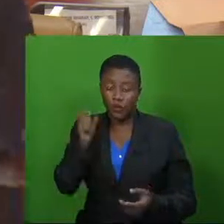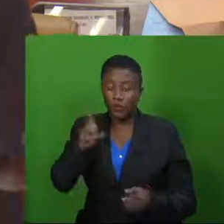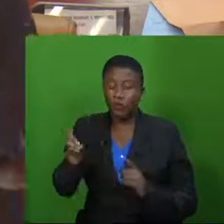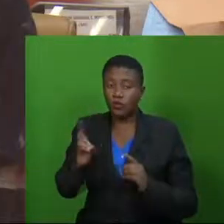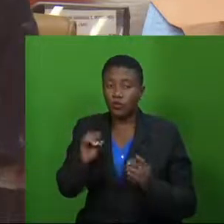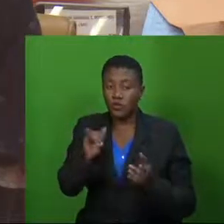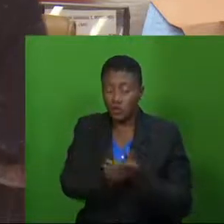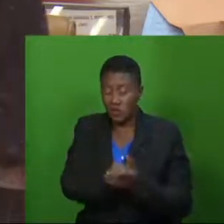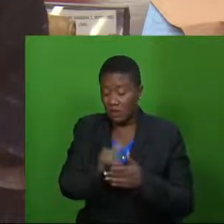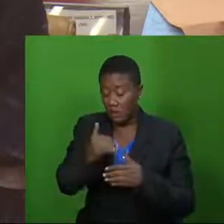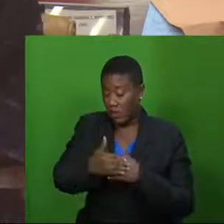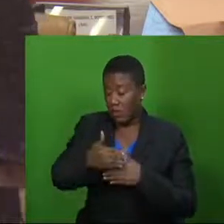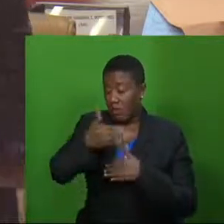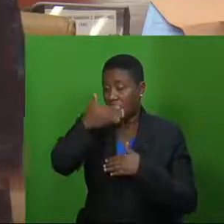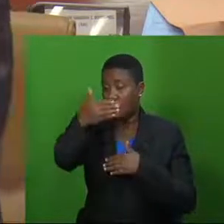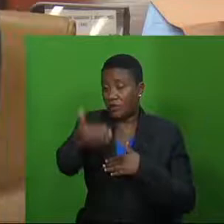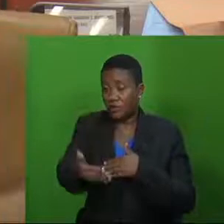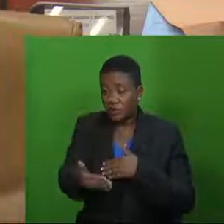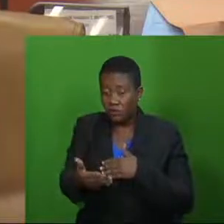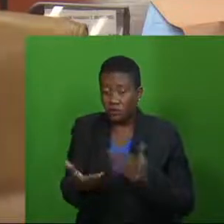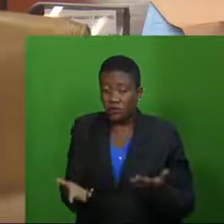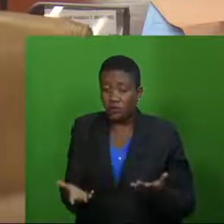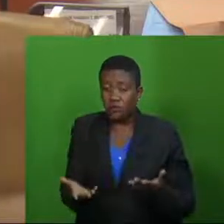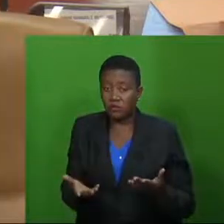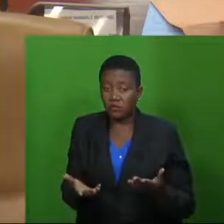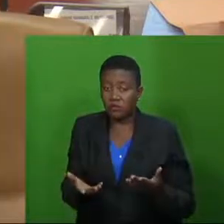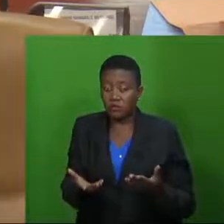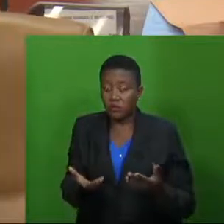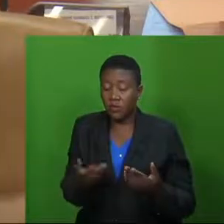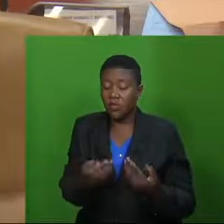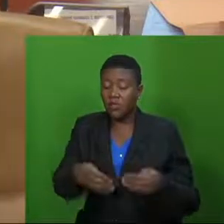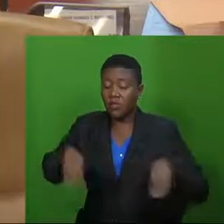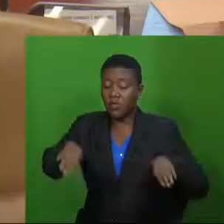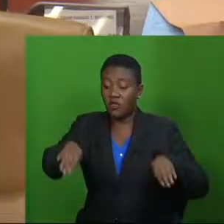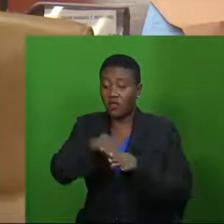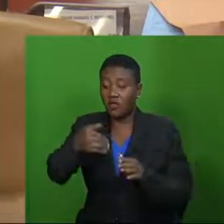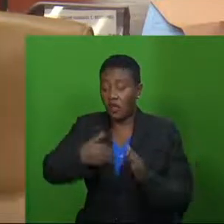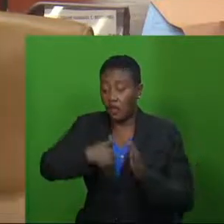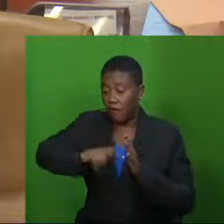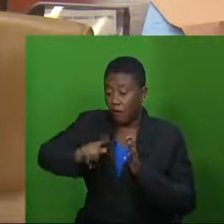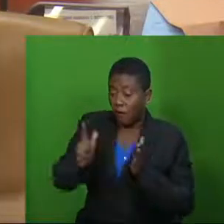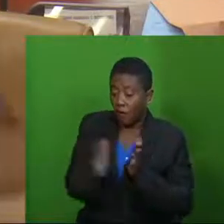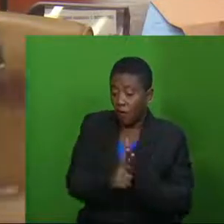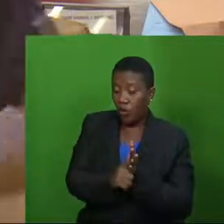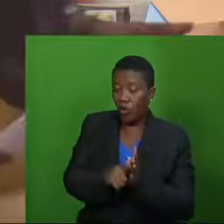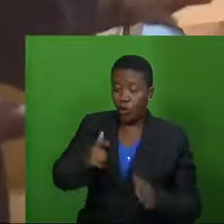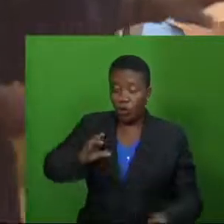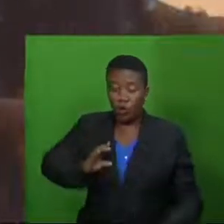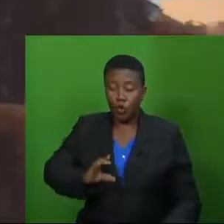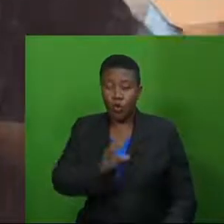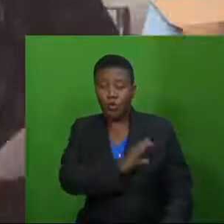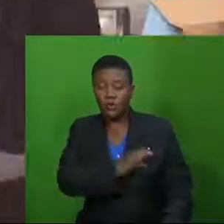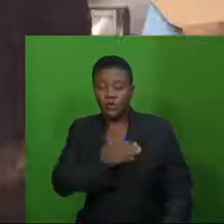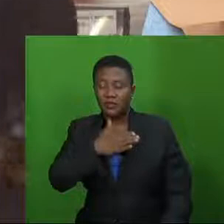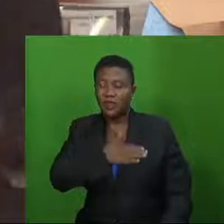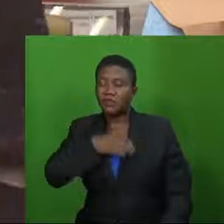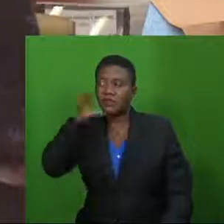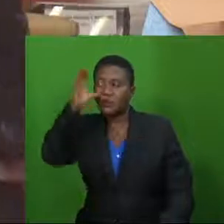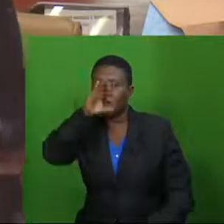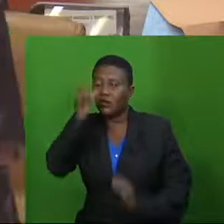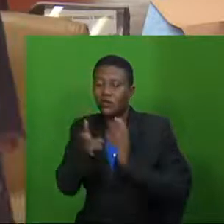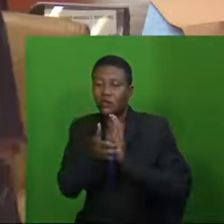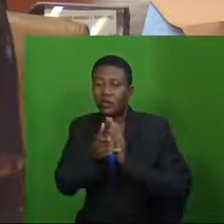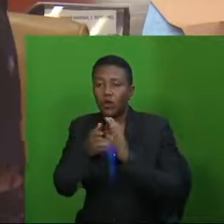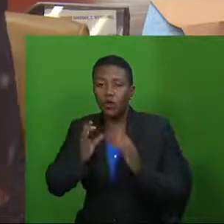going forward, we will not say that there's a standing, even though there's a standing orders committee, let's form a technical committee. And that